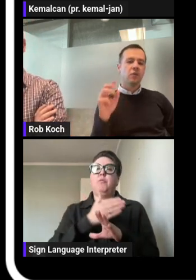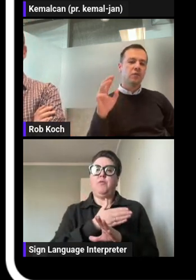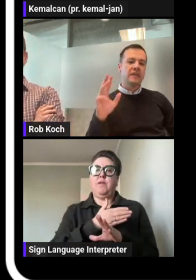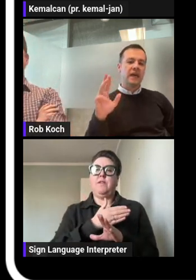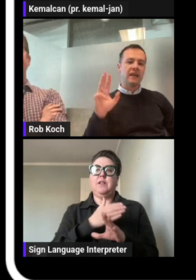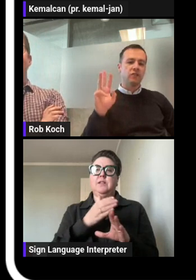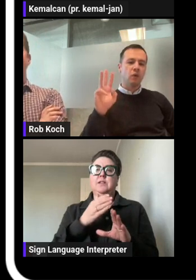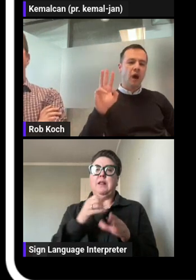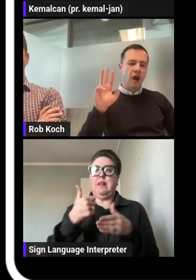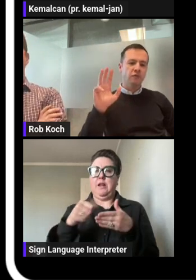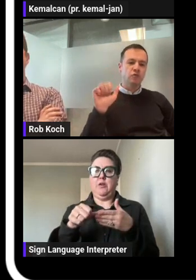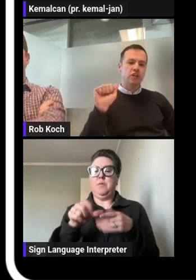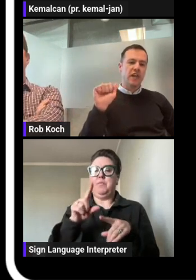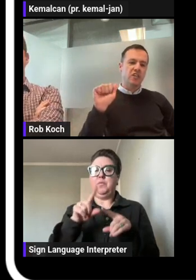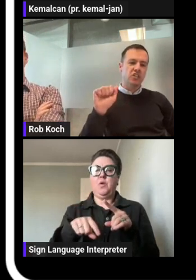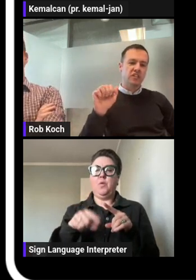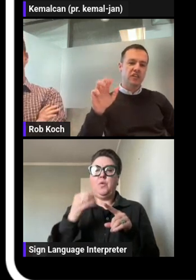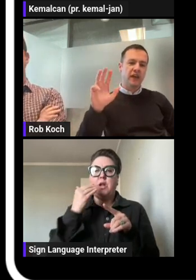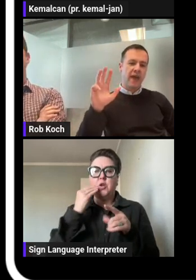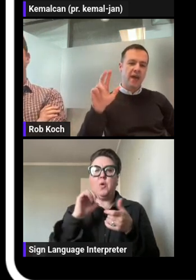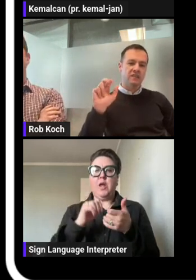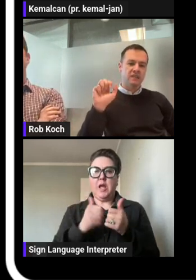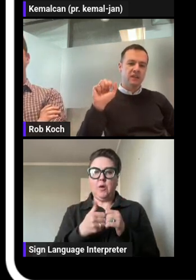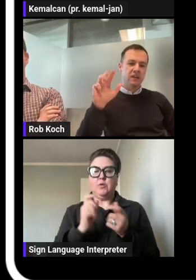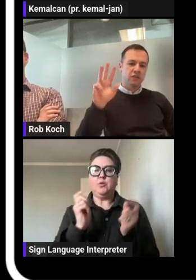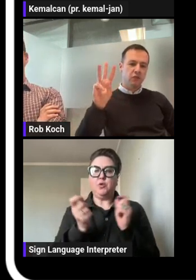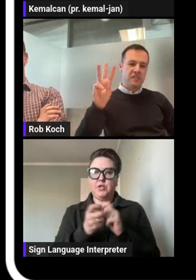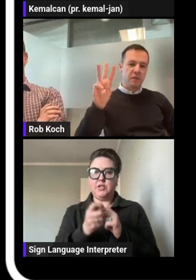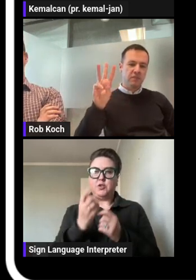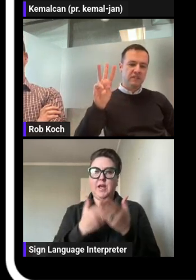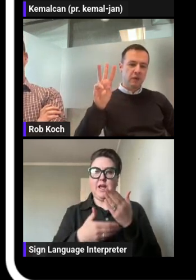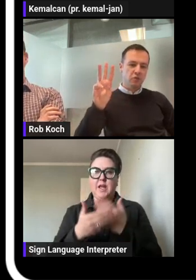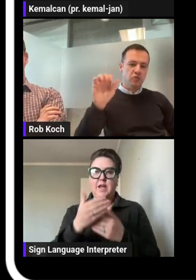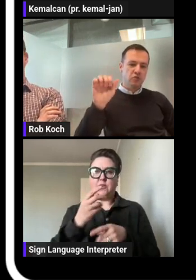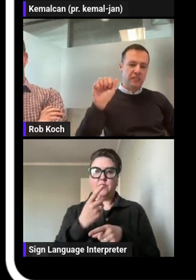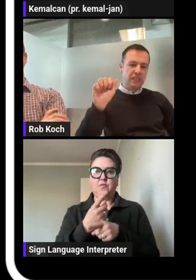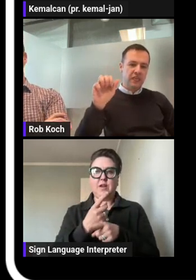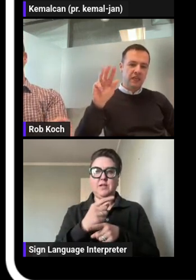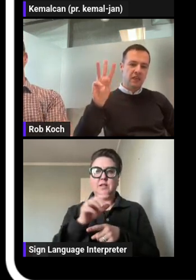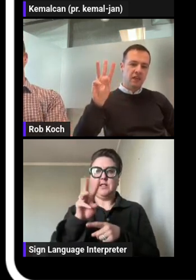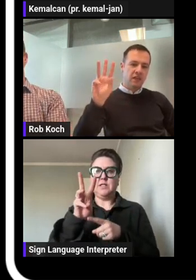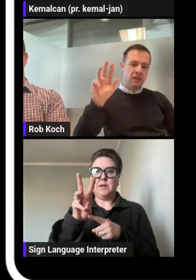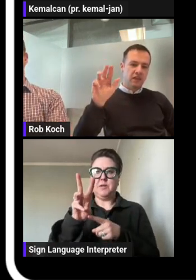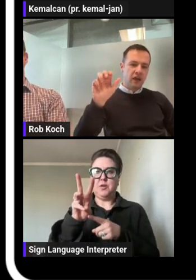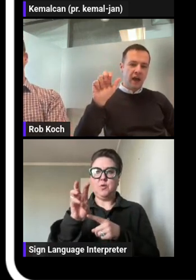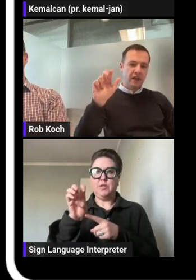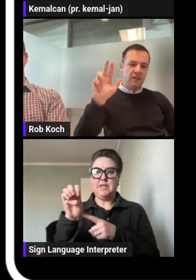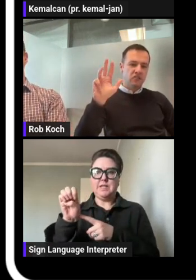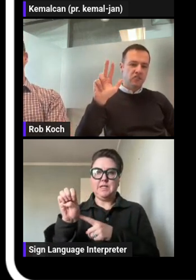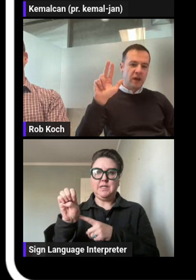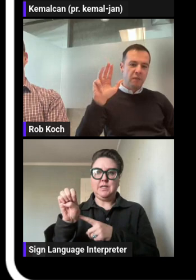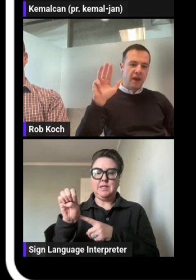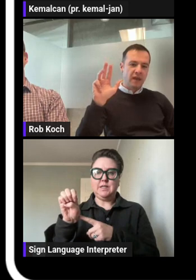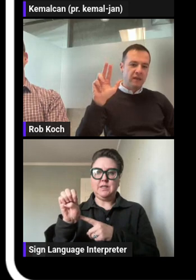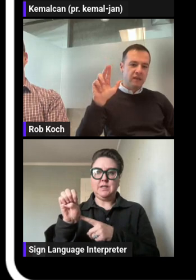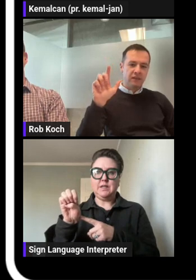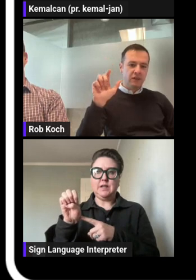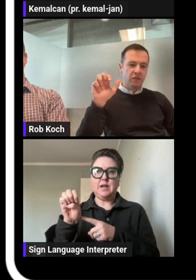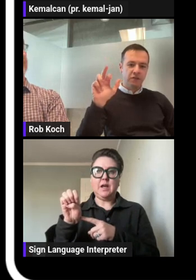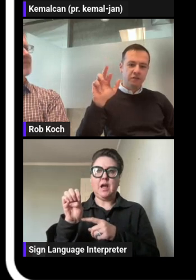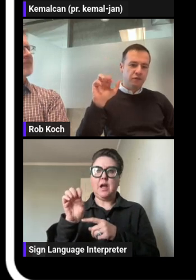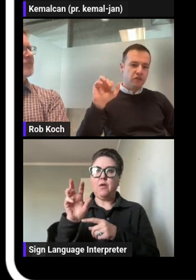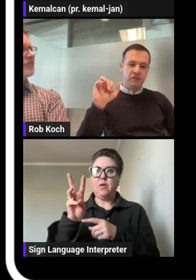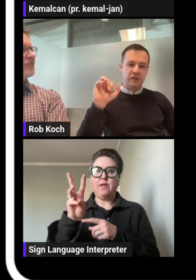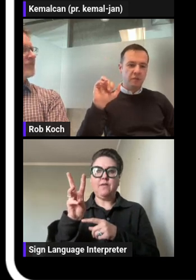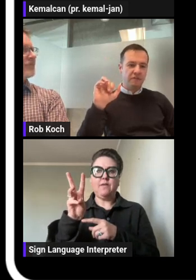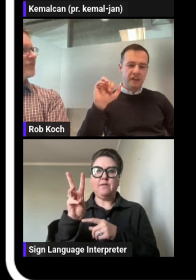letter, we cannot know how you change the hand. For example, W to E, I can drop my, you